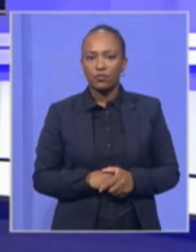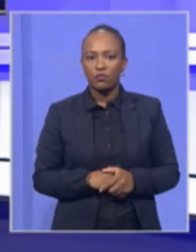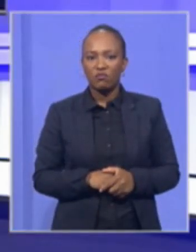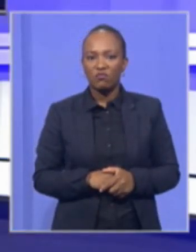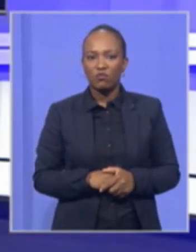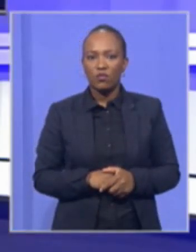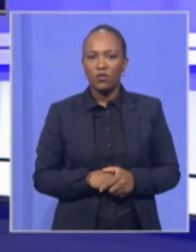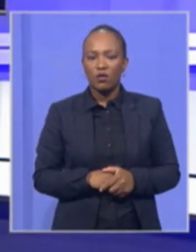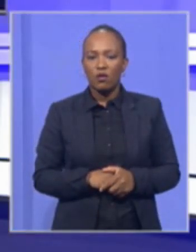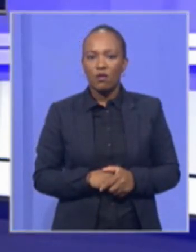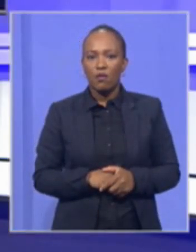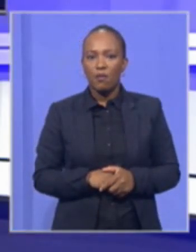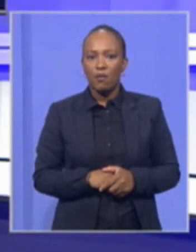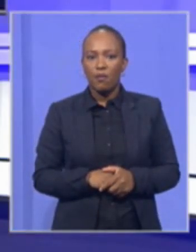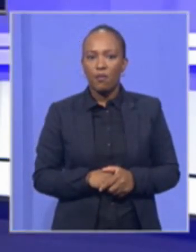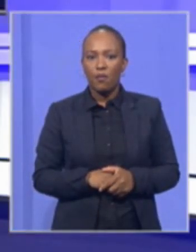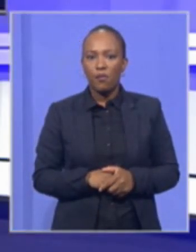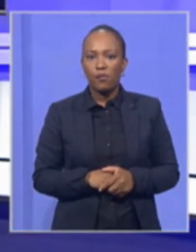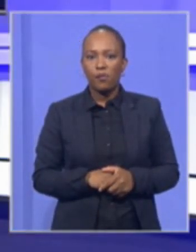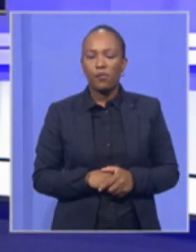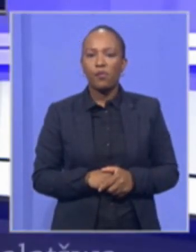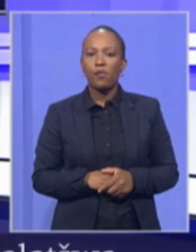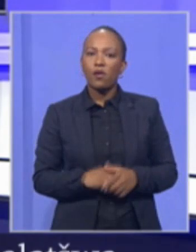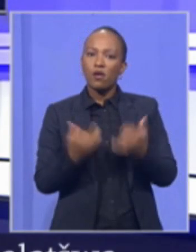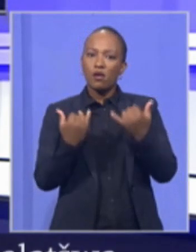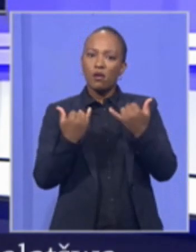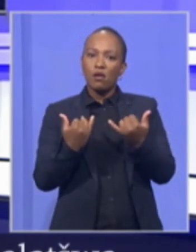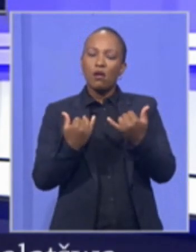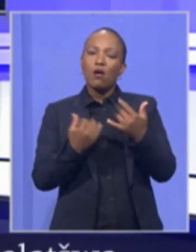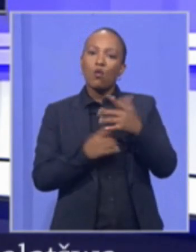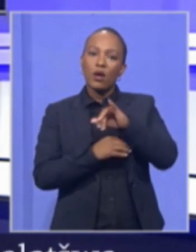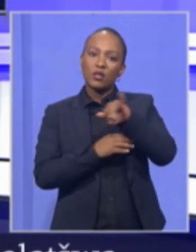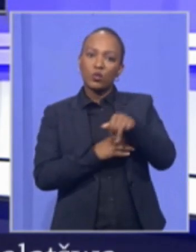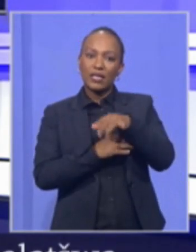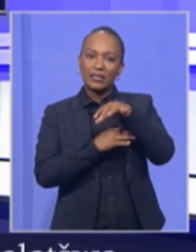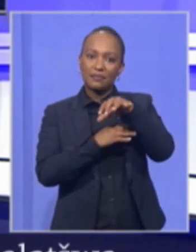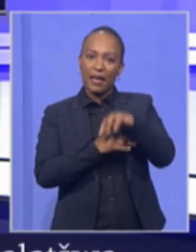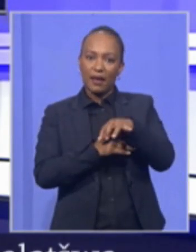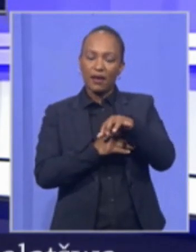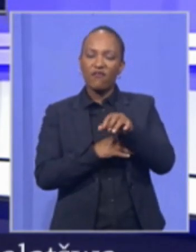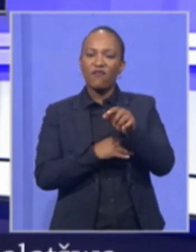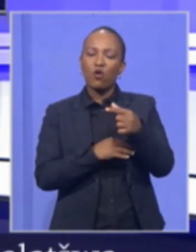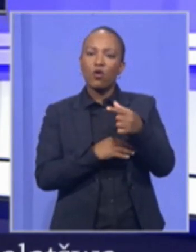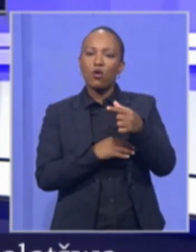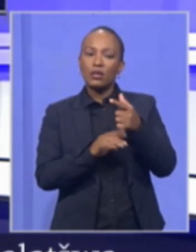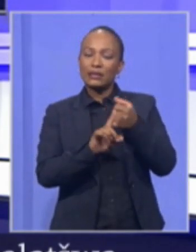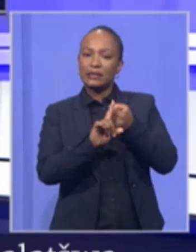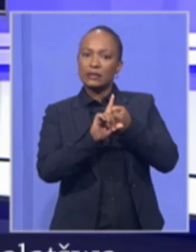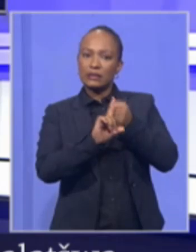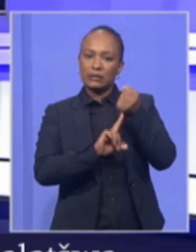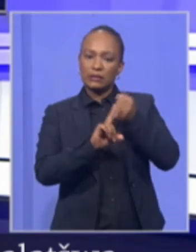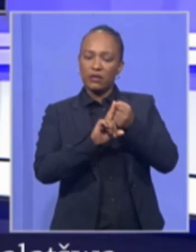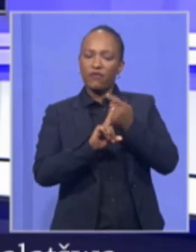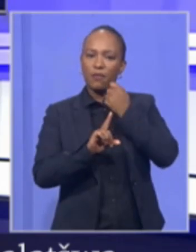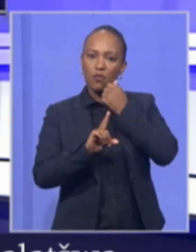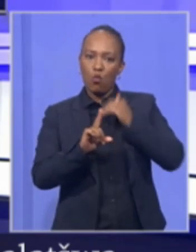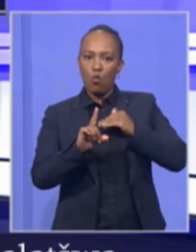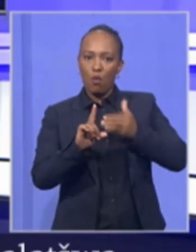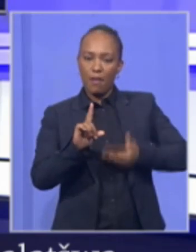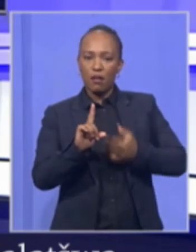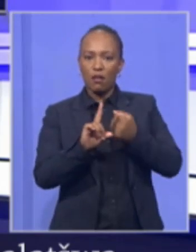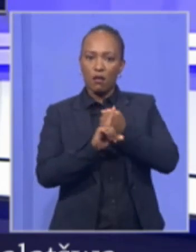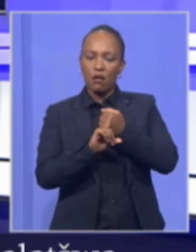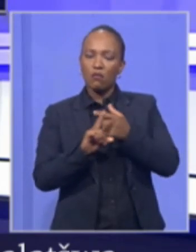Mokgatlo o lwantšhanago le tlaišo ya bong ga mmogo le ba bangwe ba badudi ka Johannesburg ba amogetše ka matsogo a mabedi sephetho sa kgoro ya toka